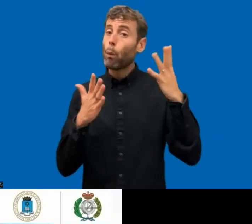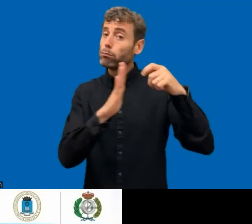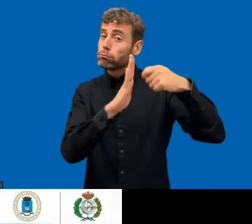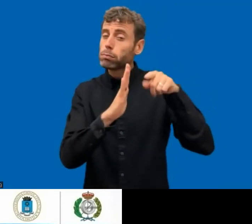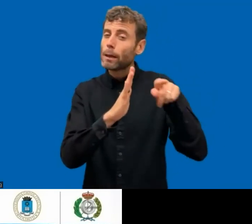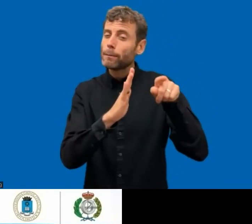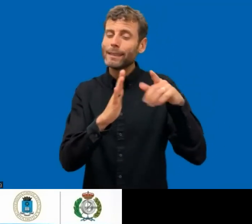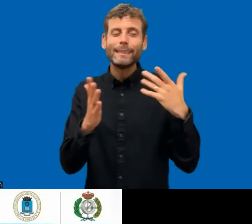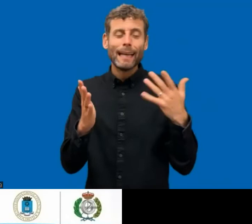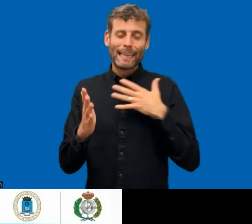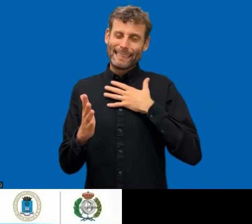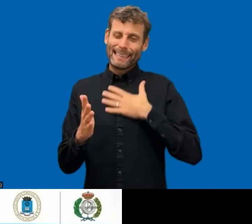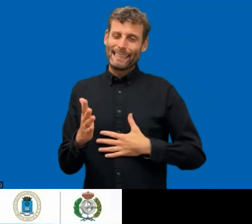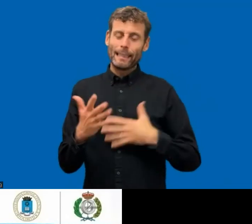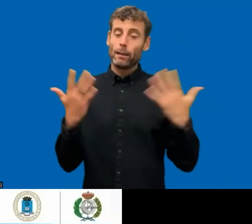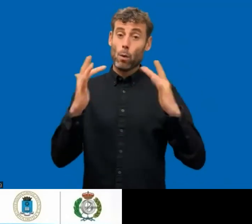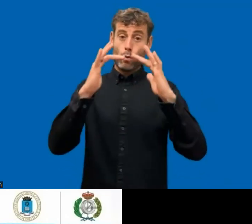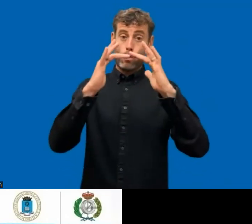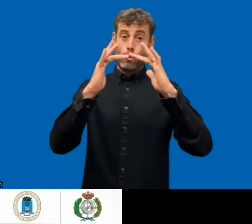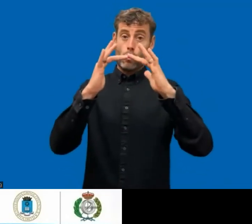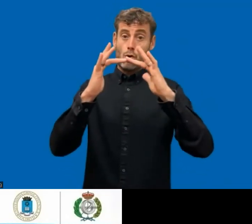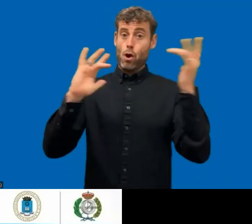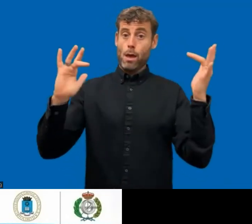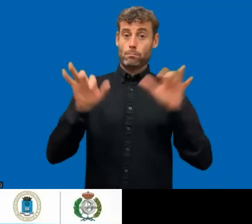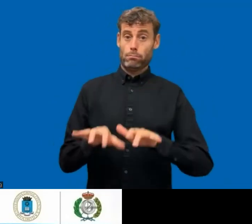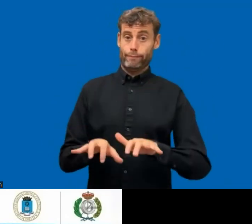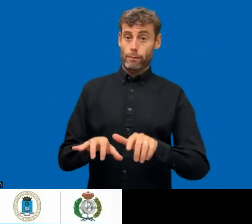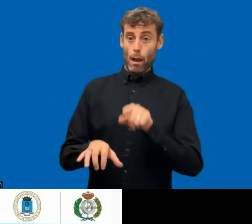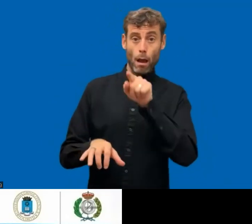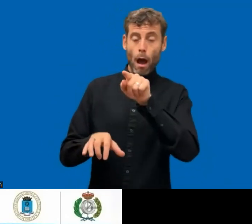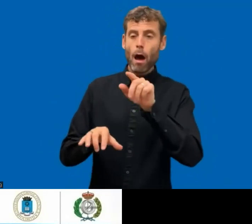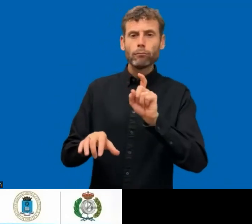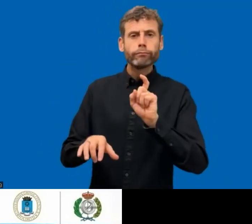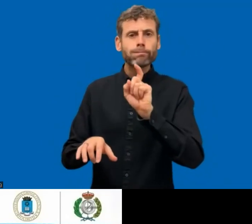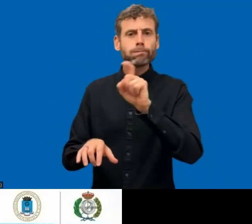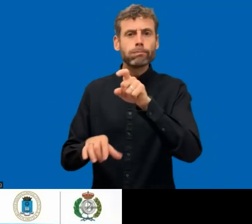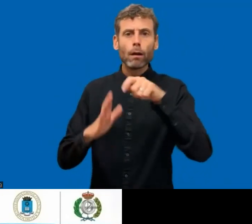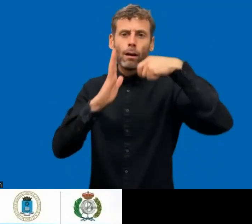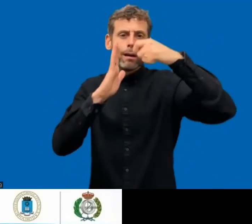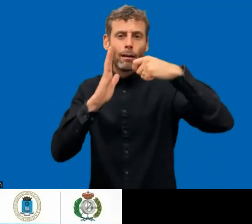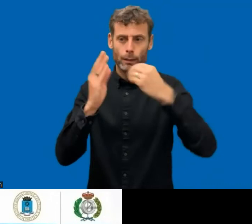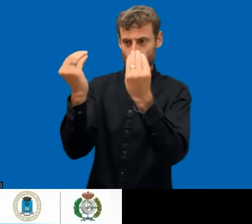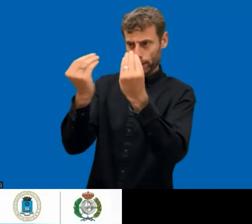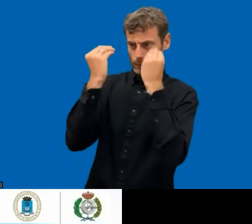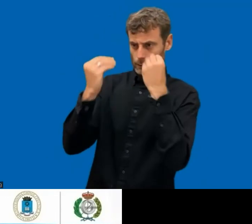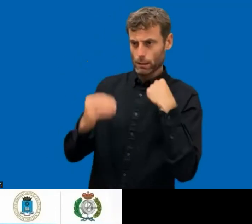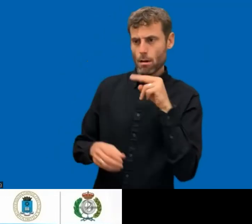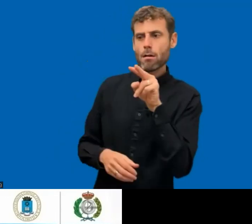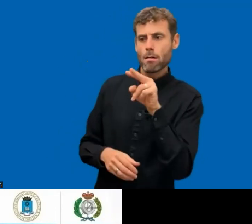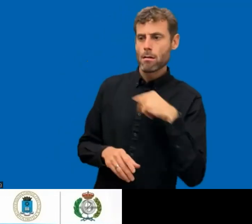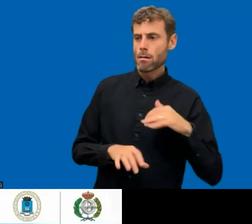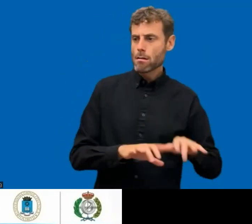like an online teaching with the basics at different levels that could be shared and used by anyone